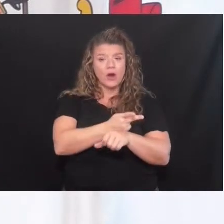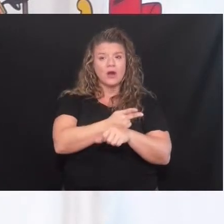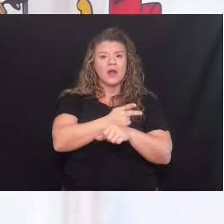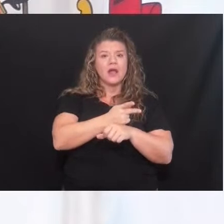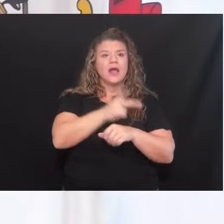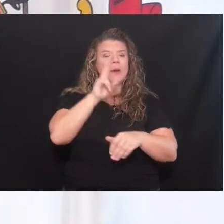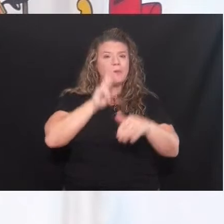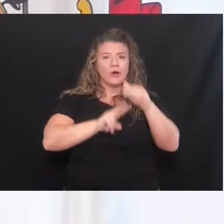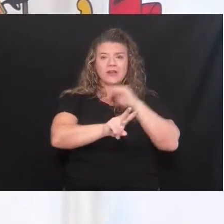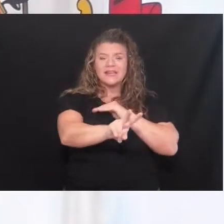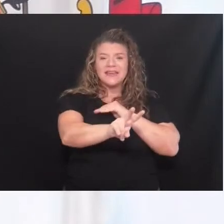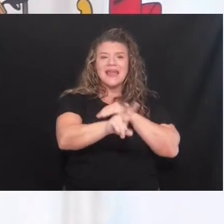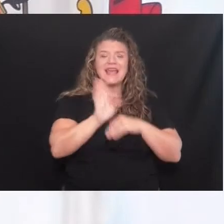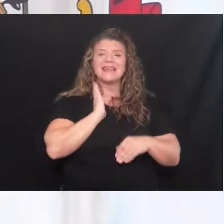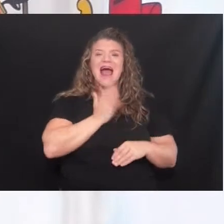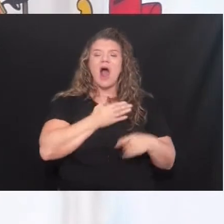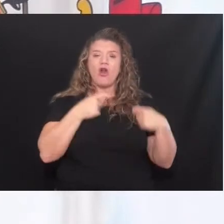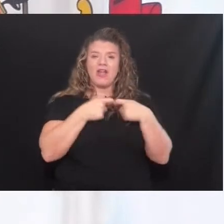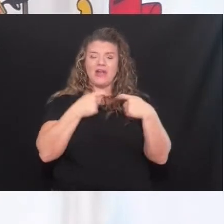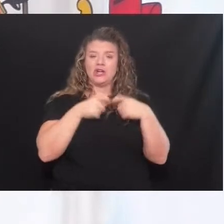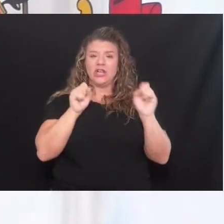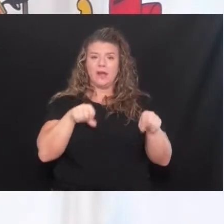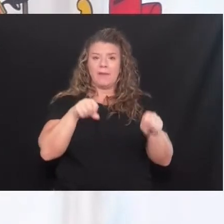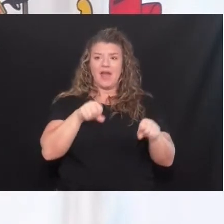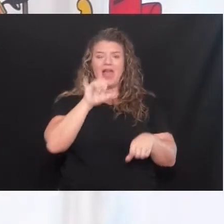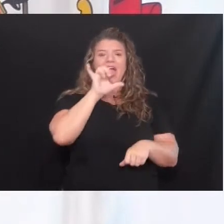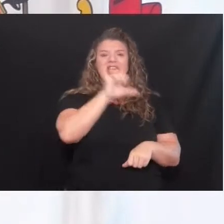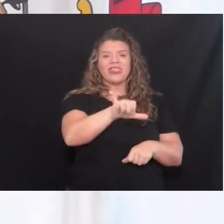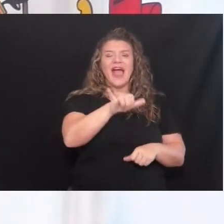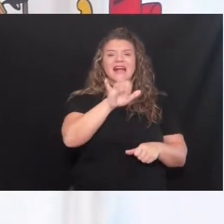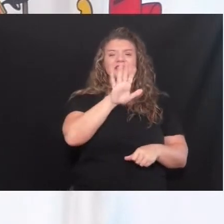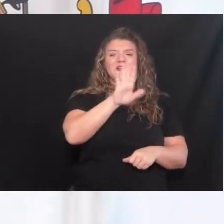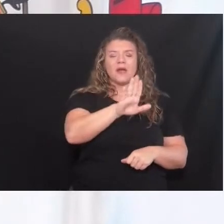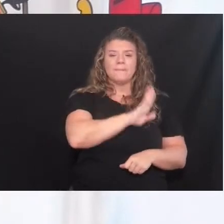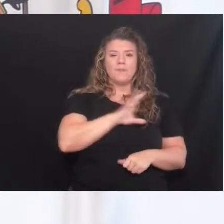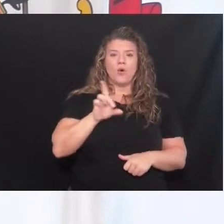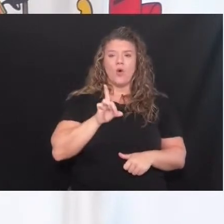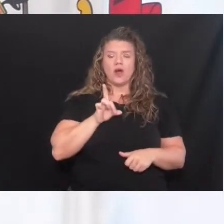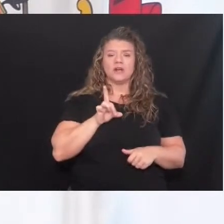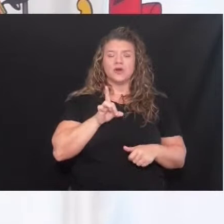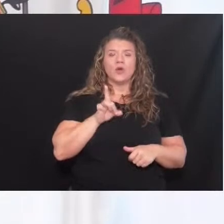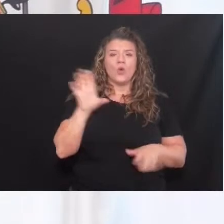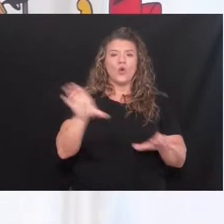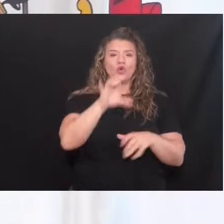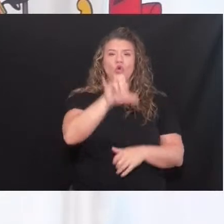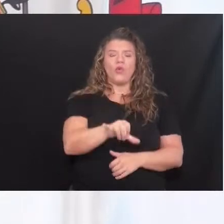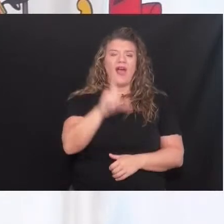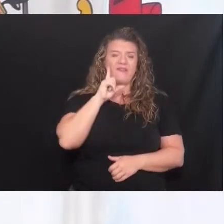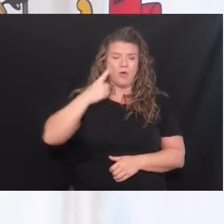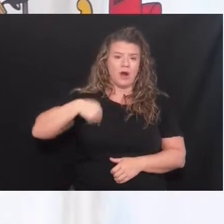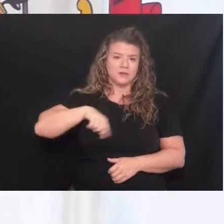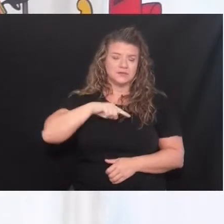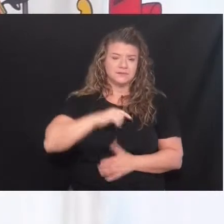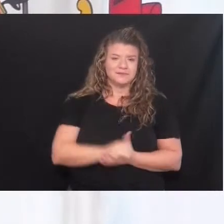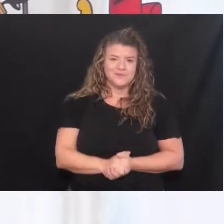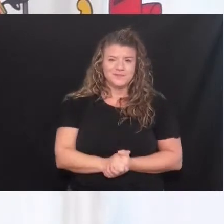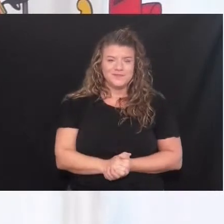protect our baseload energy capacities, and that's what this energy authority board will do in every